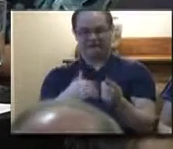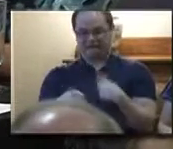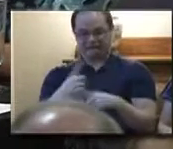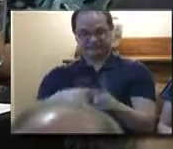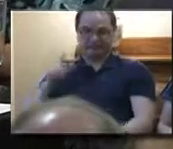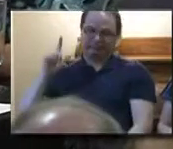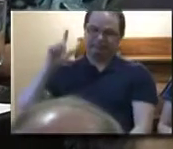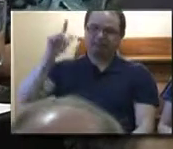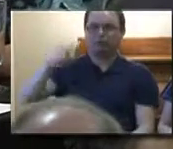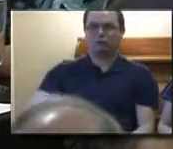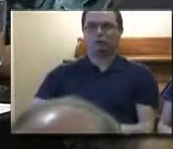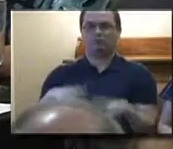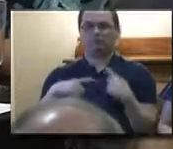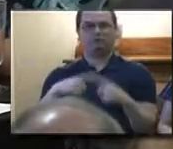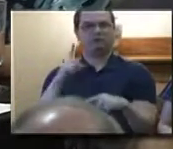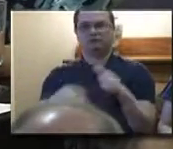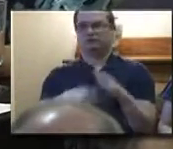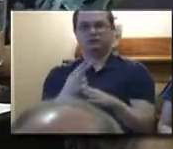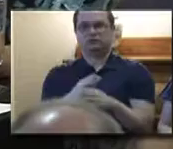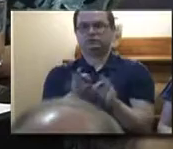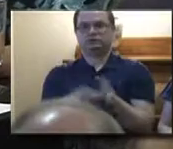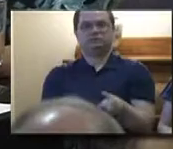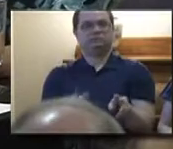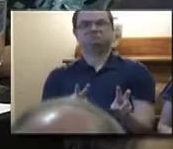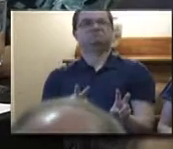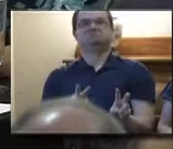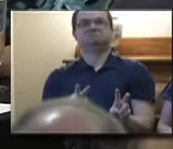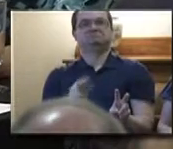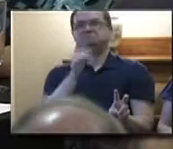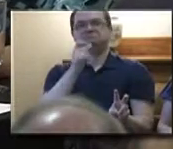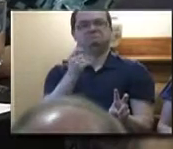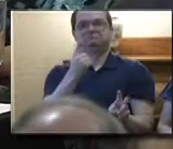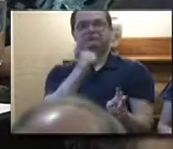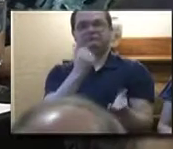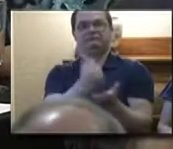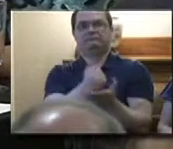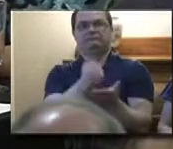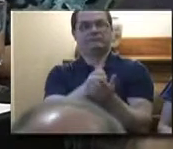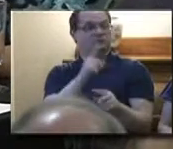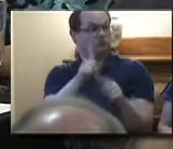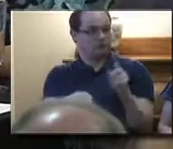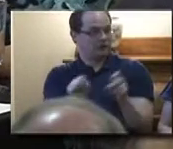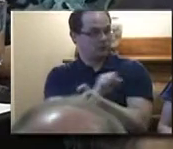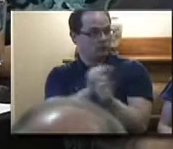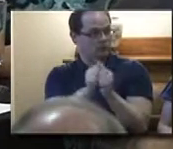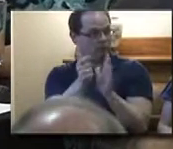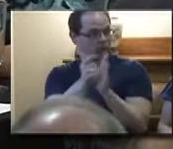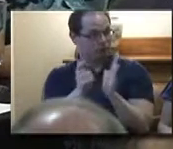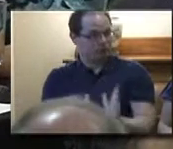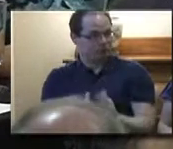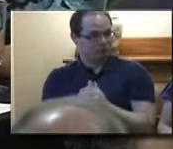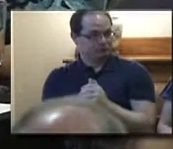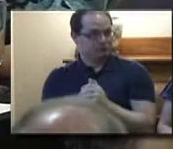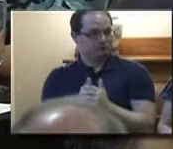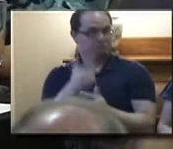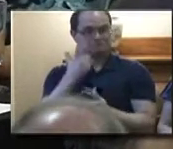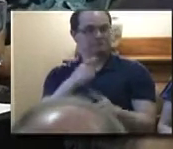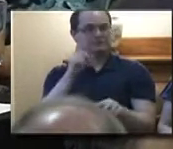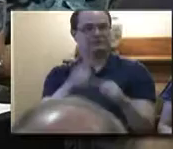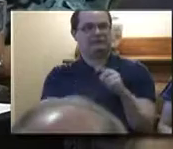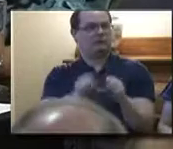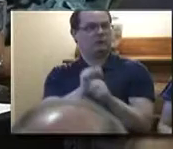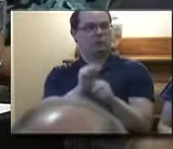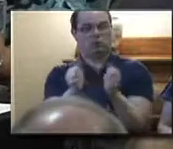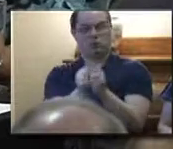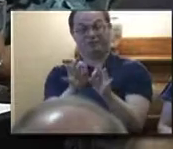late in life, so they can't use interpreters. And so they can't work with their attorney, because they can't work with